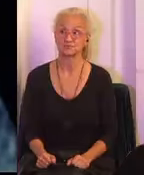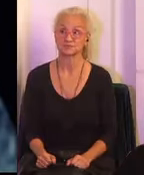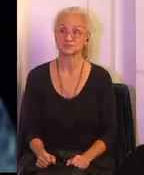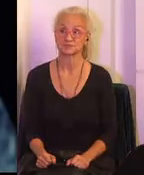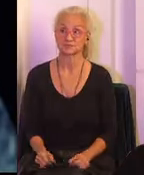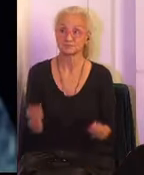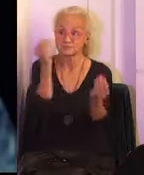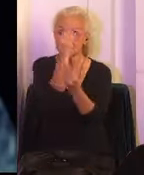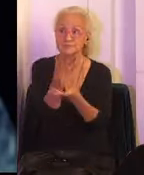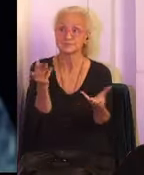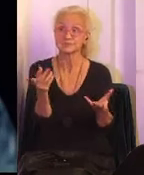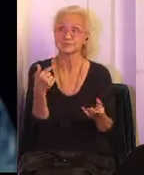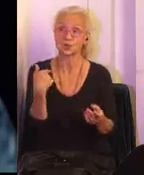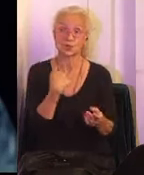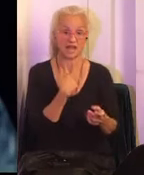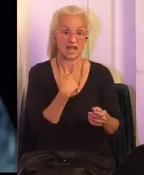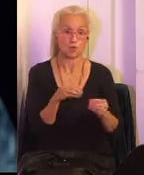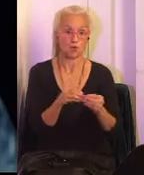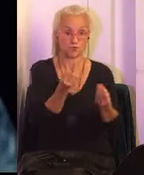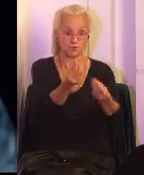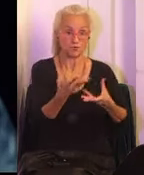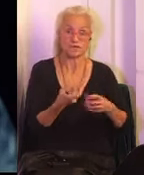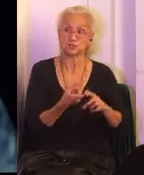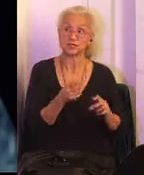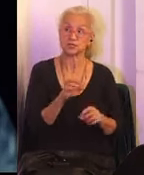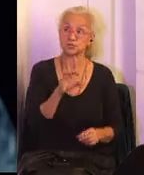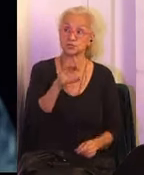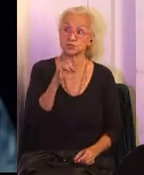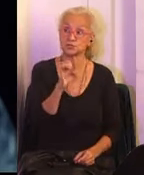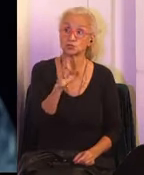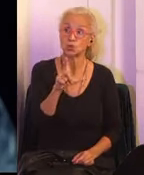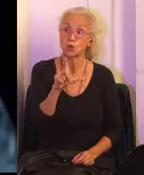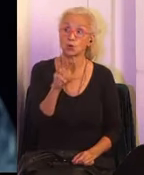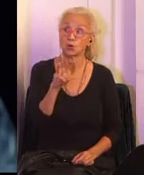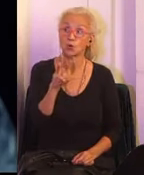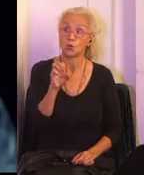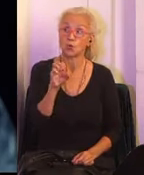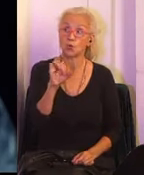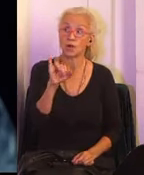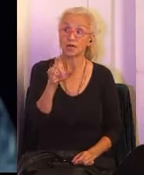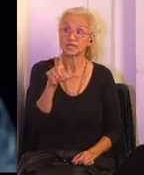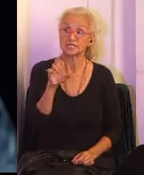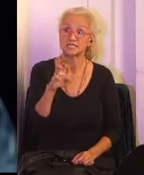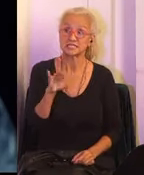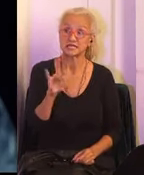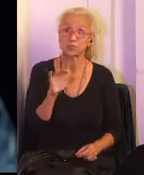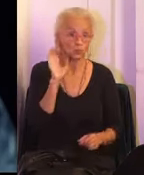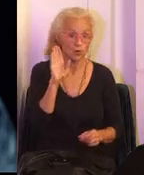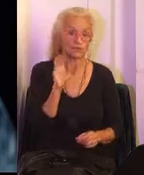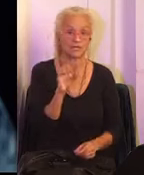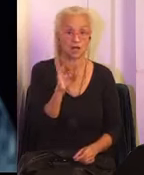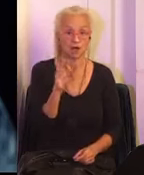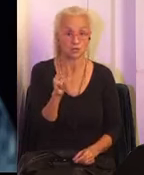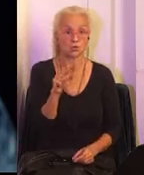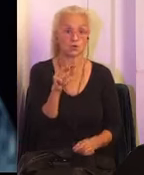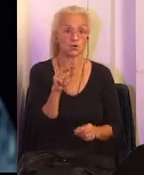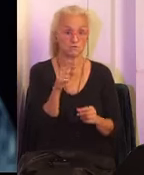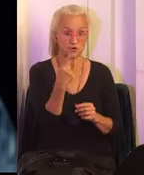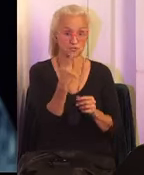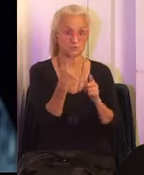Just to let you know, we did get information this week on Joel Wilsey's memorial, which will be October 1st. It's a